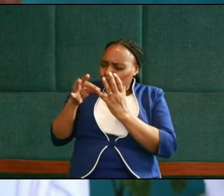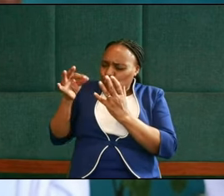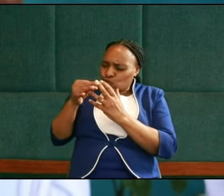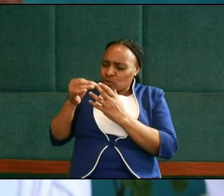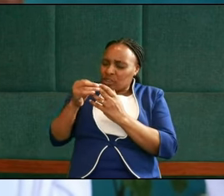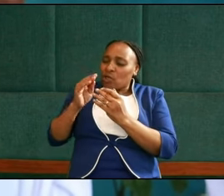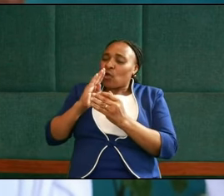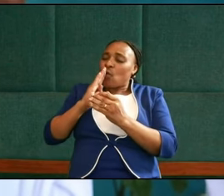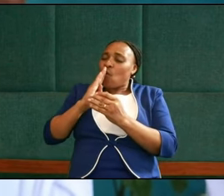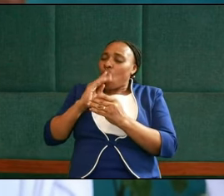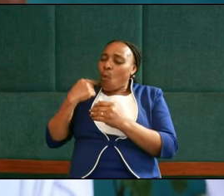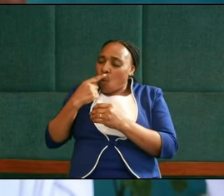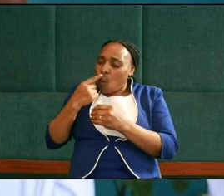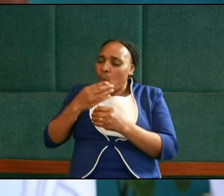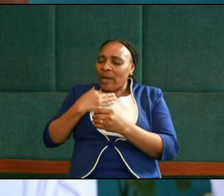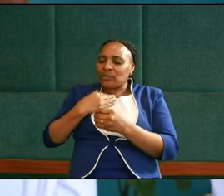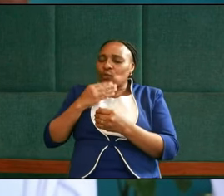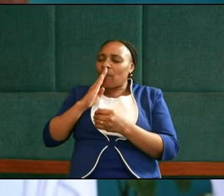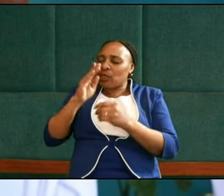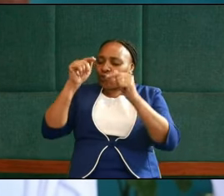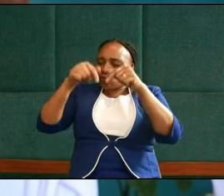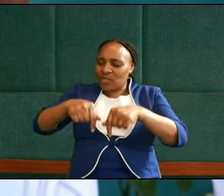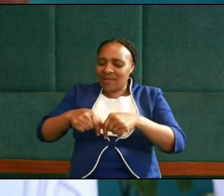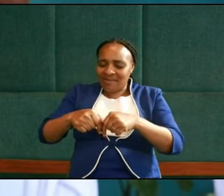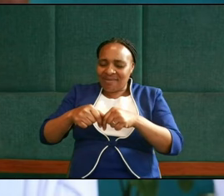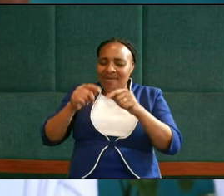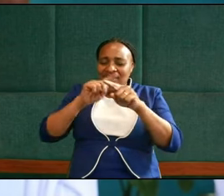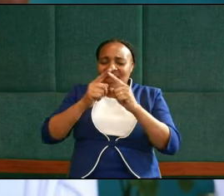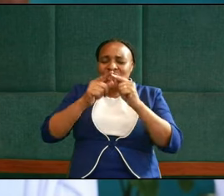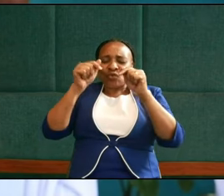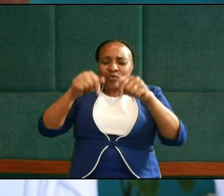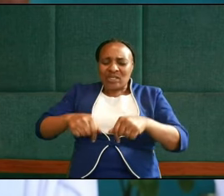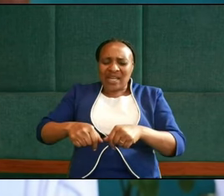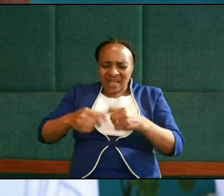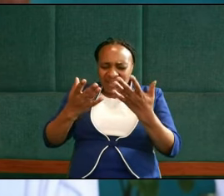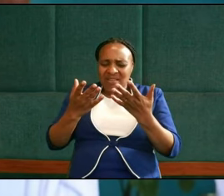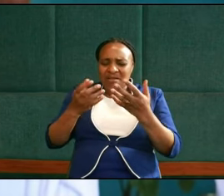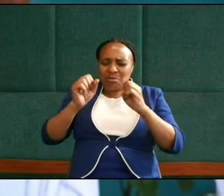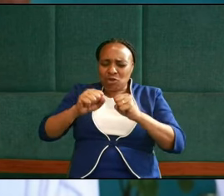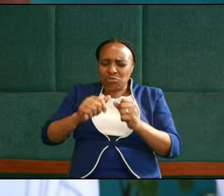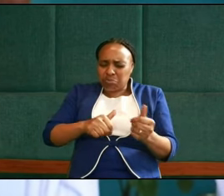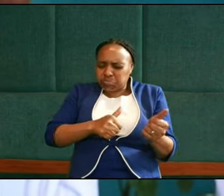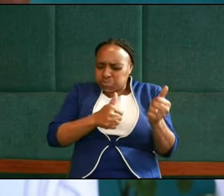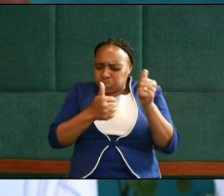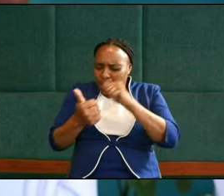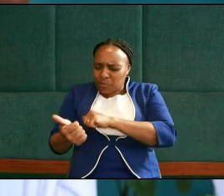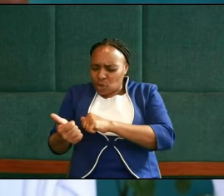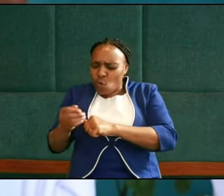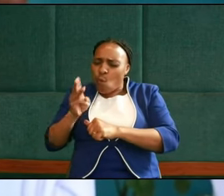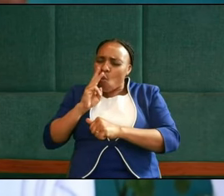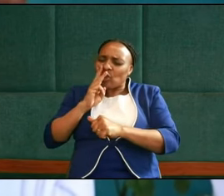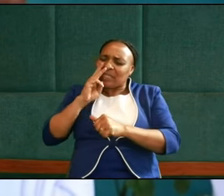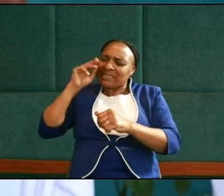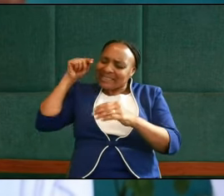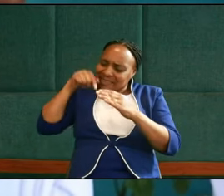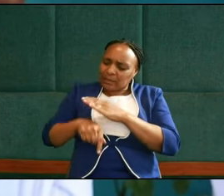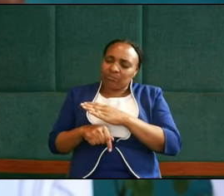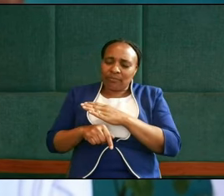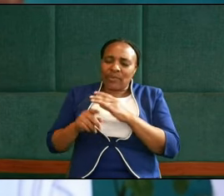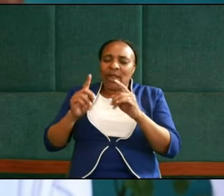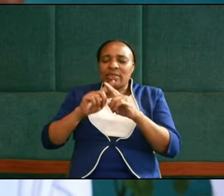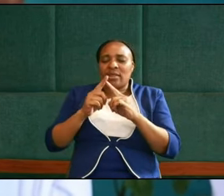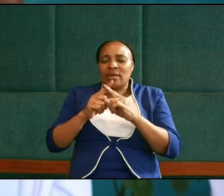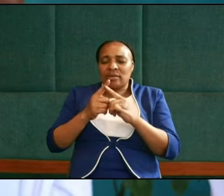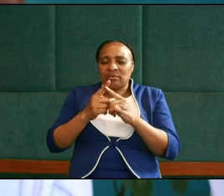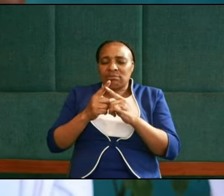today. And today, they will get into the waters of baptism to